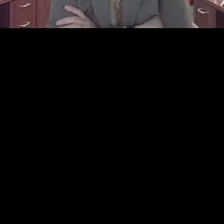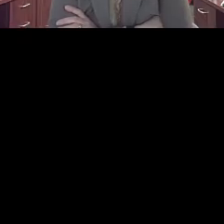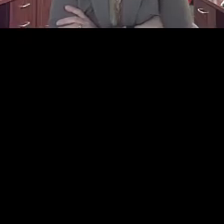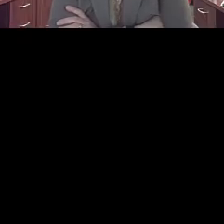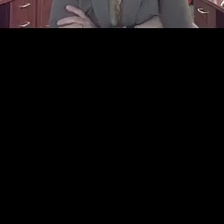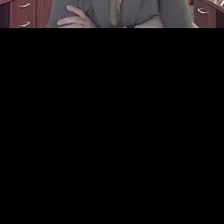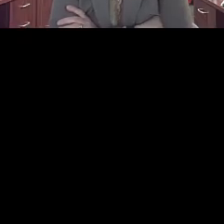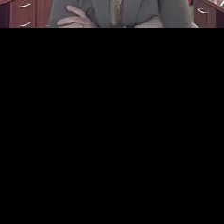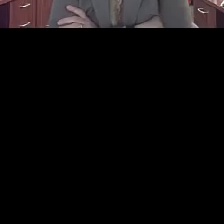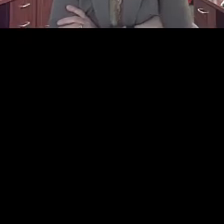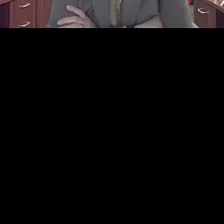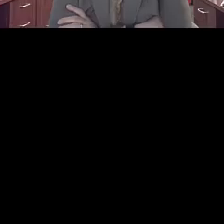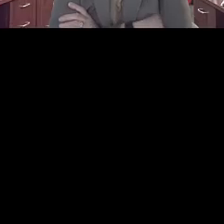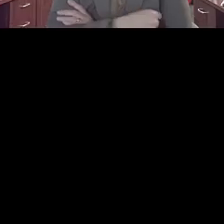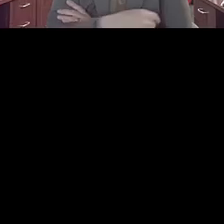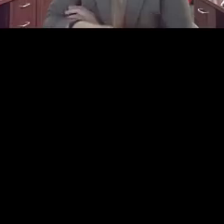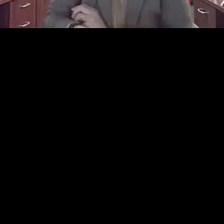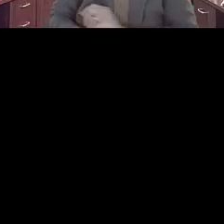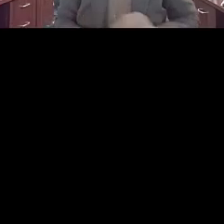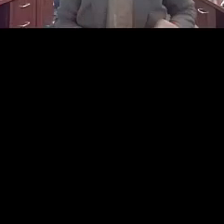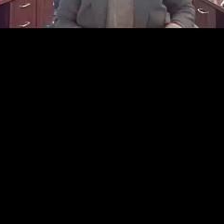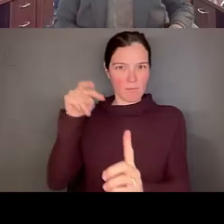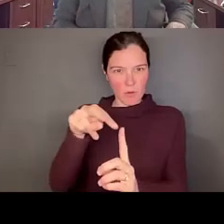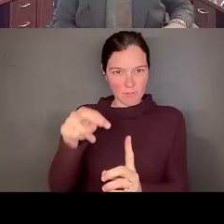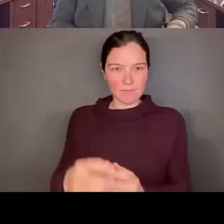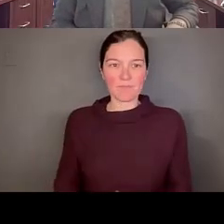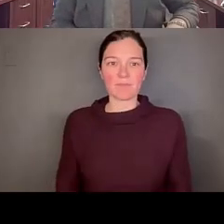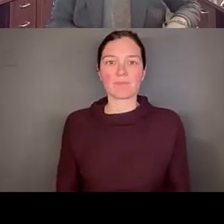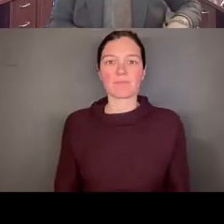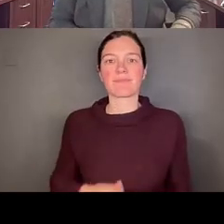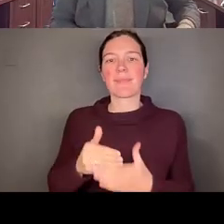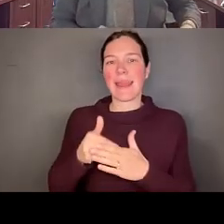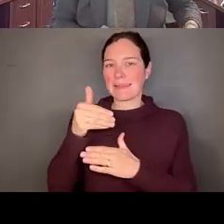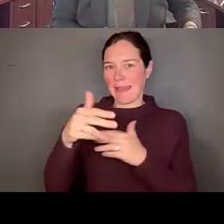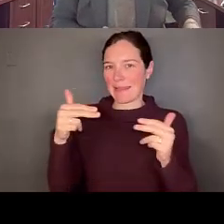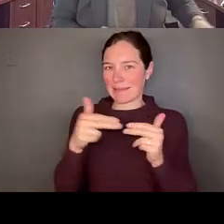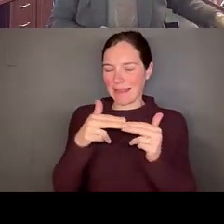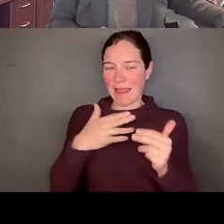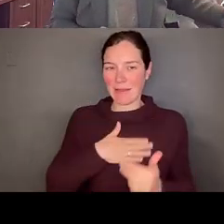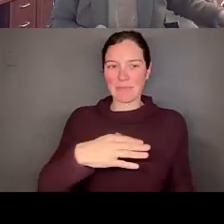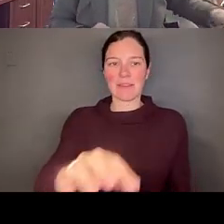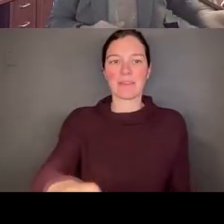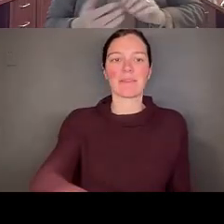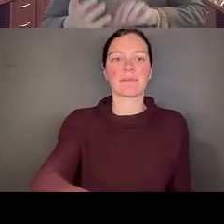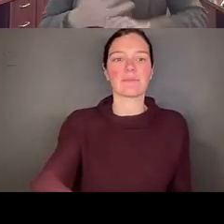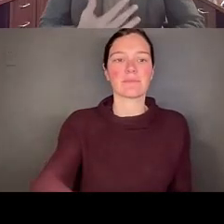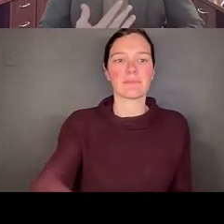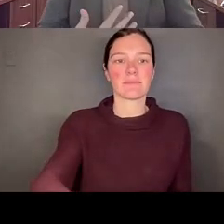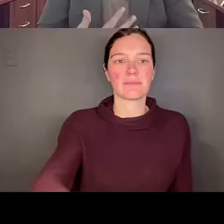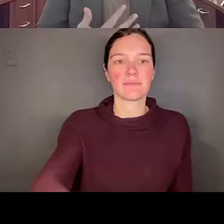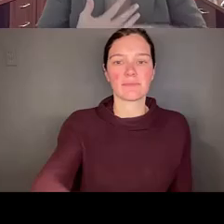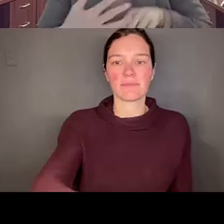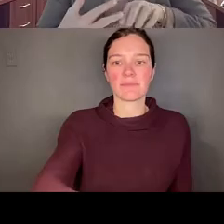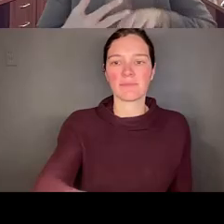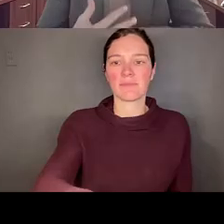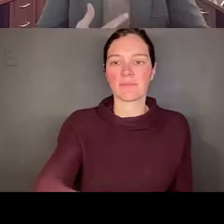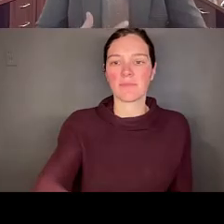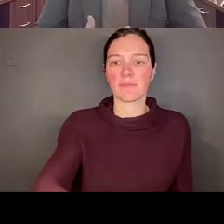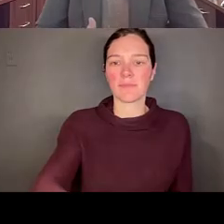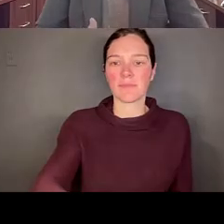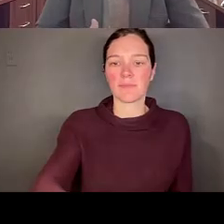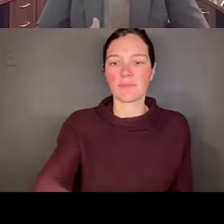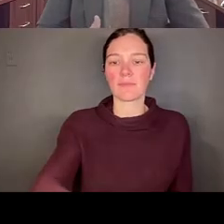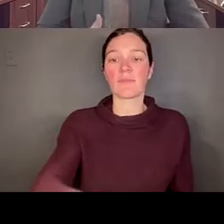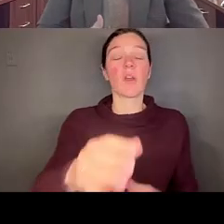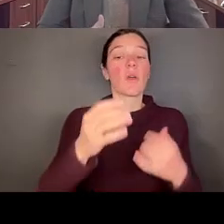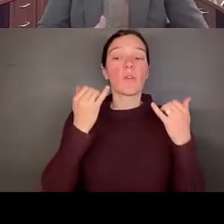aggregate views. Thanks so much for that. Let's go to the next slide, Kelly. So today's agenda. We're going to introduce the speakers. We're